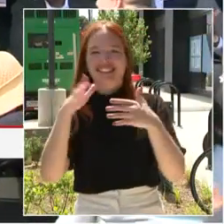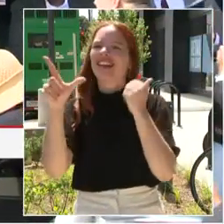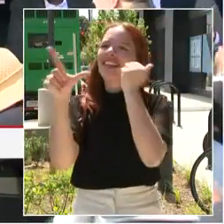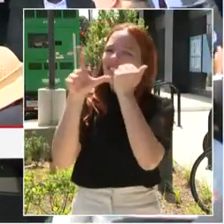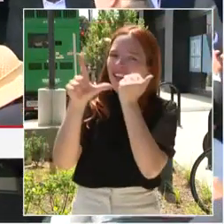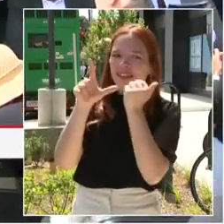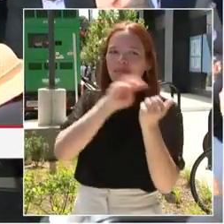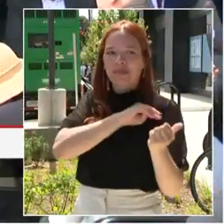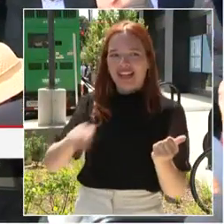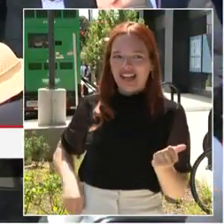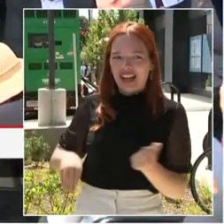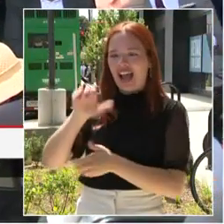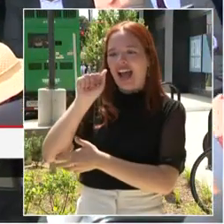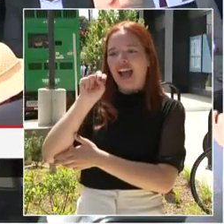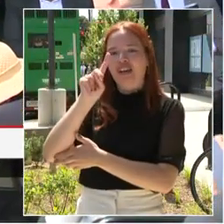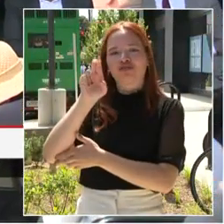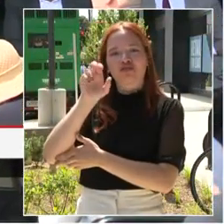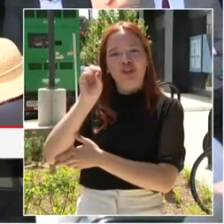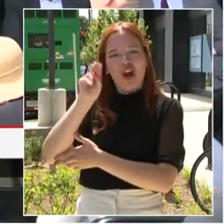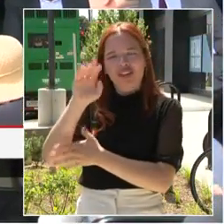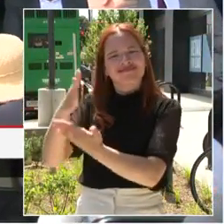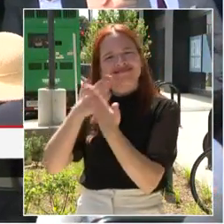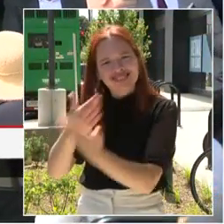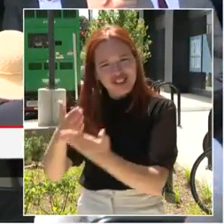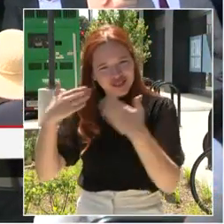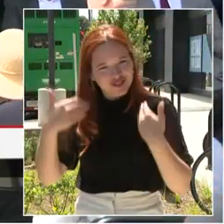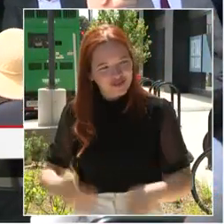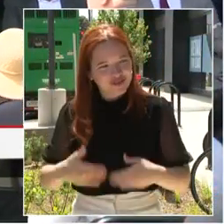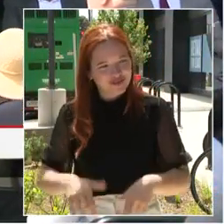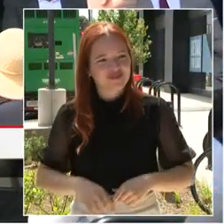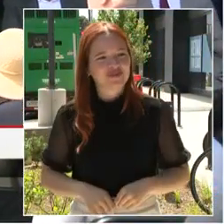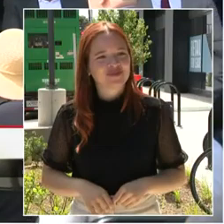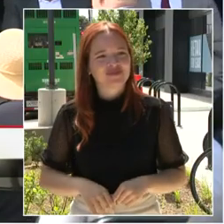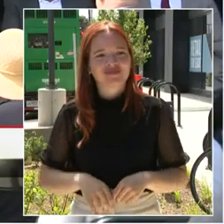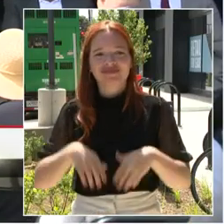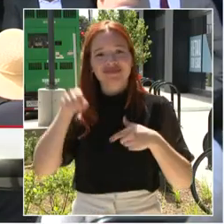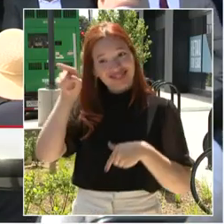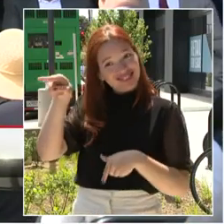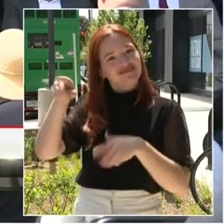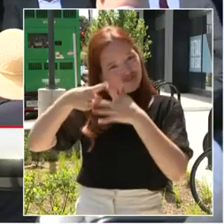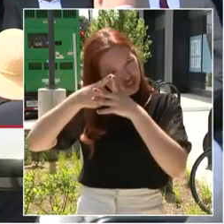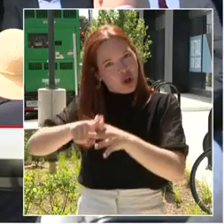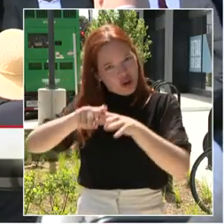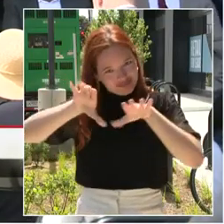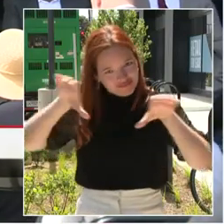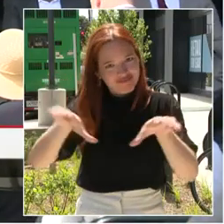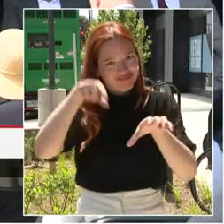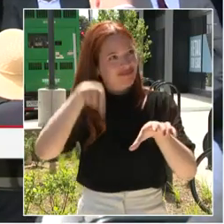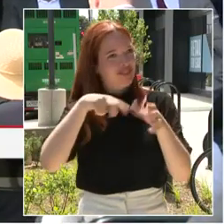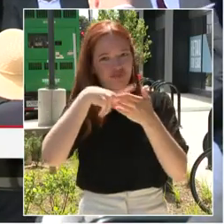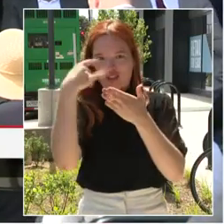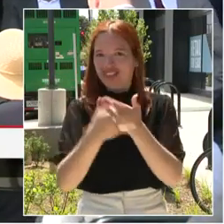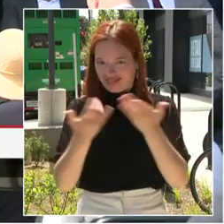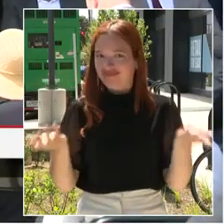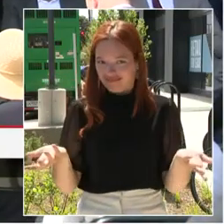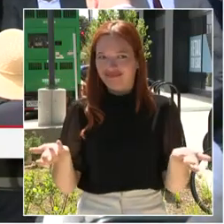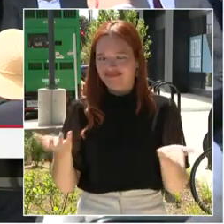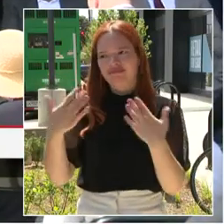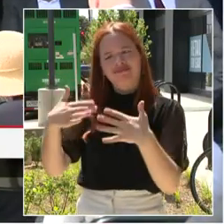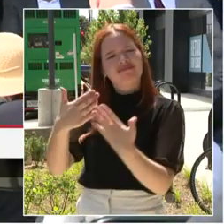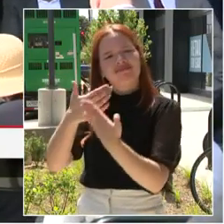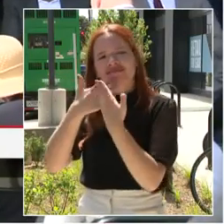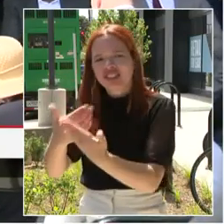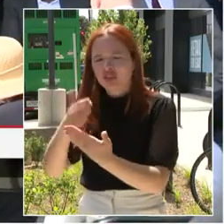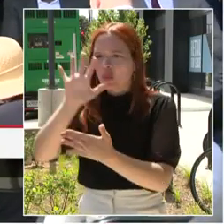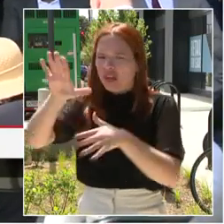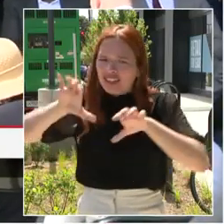And Keith started this project as the director of DGS. And I want to thank him for his